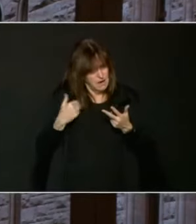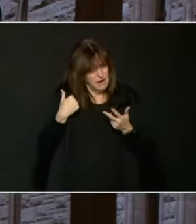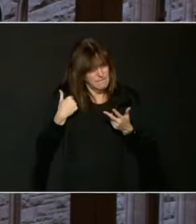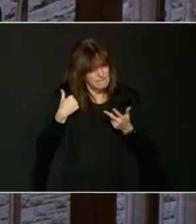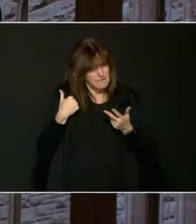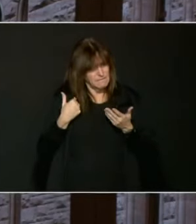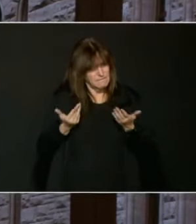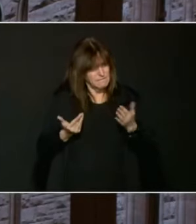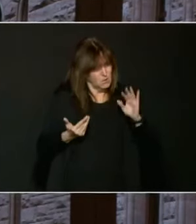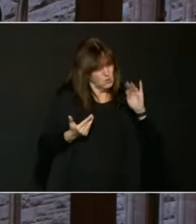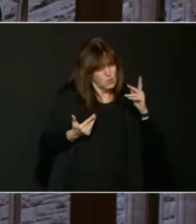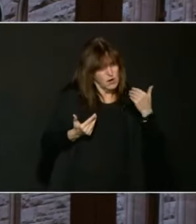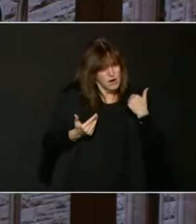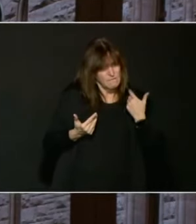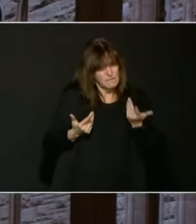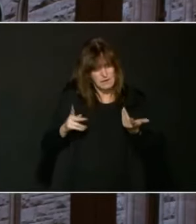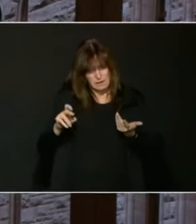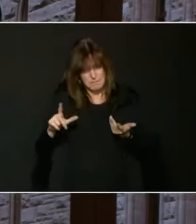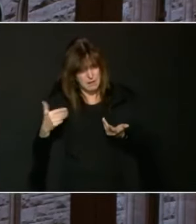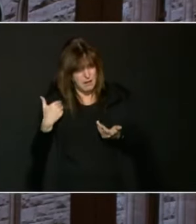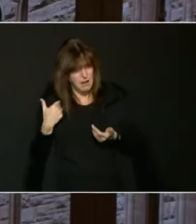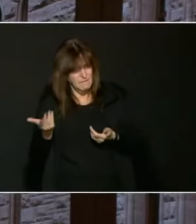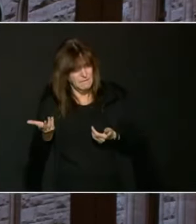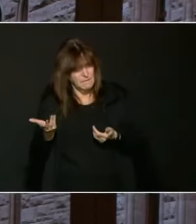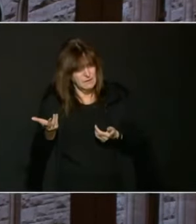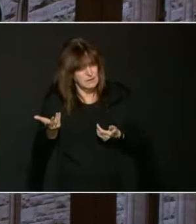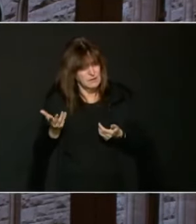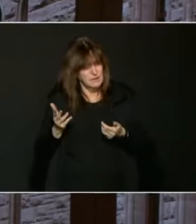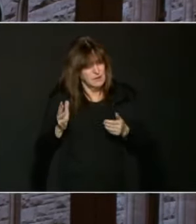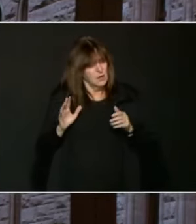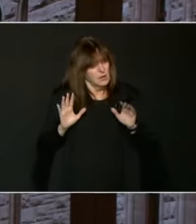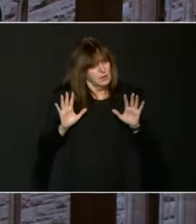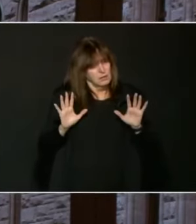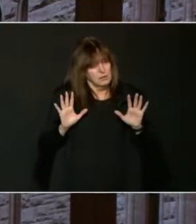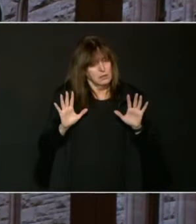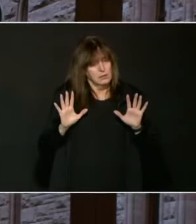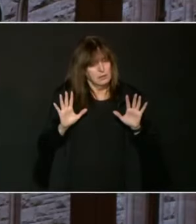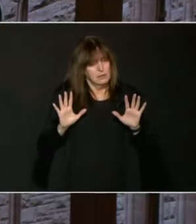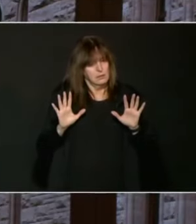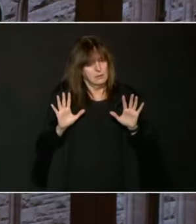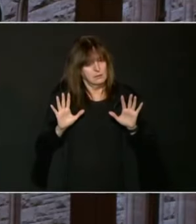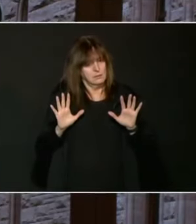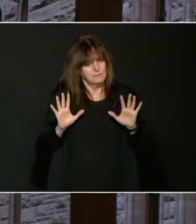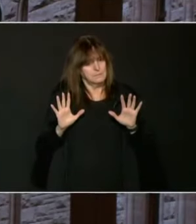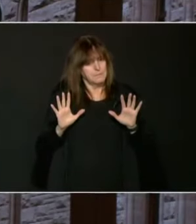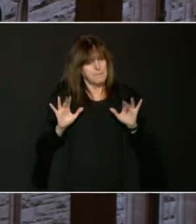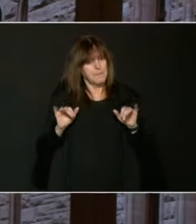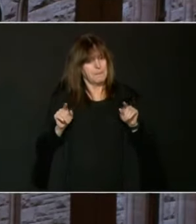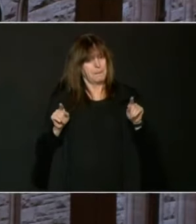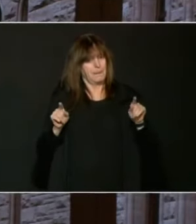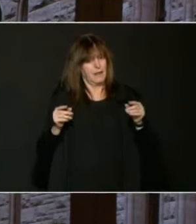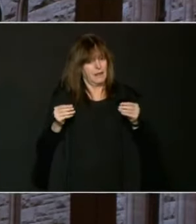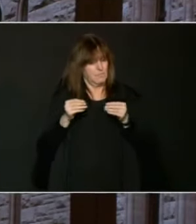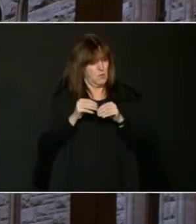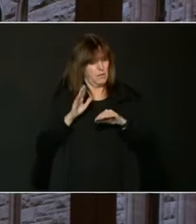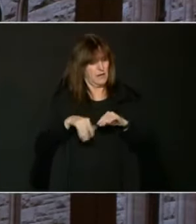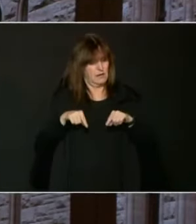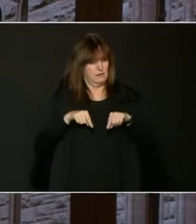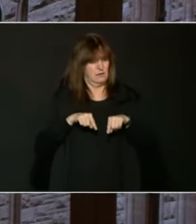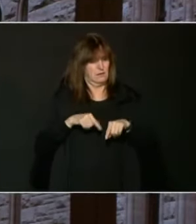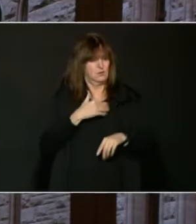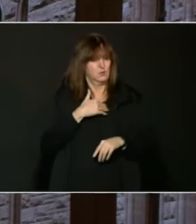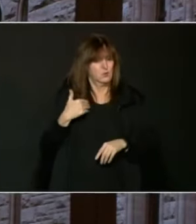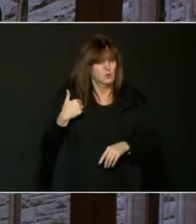and Peel, actually superseding that thus far in Toronto. So they all have those